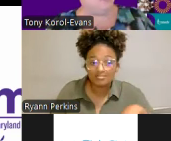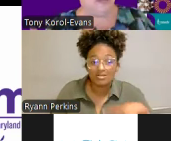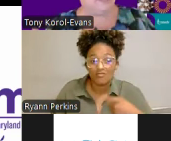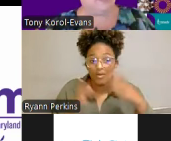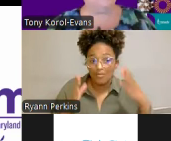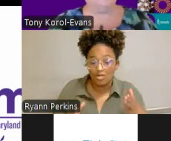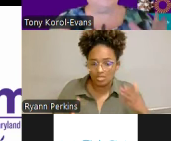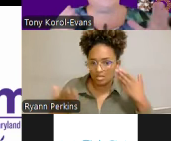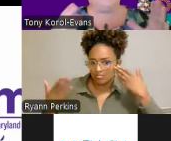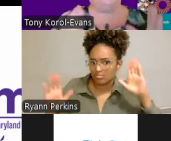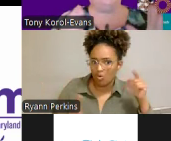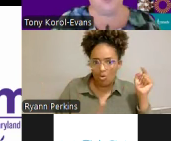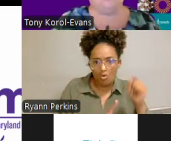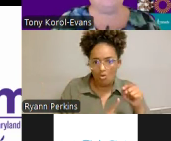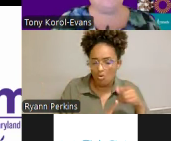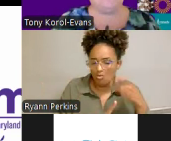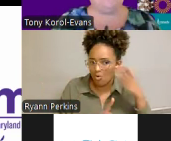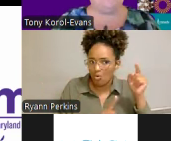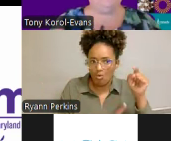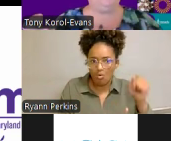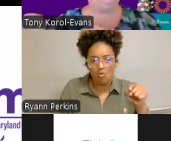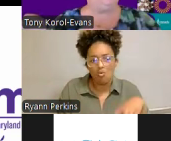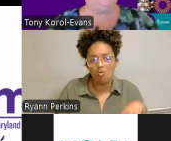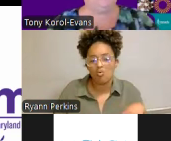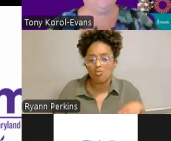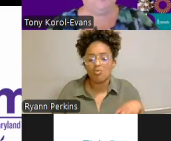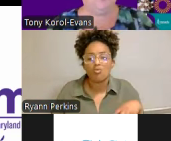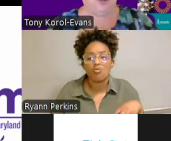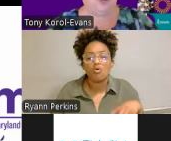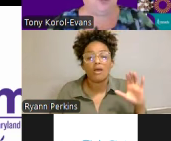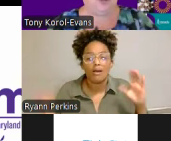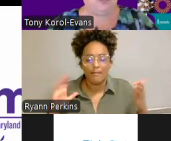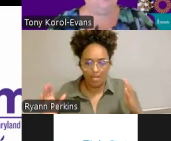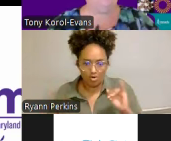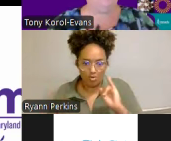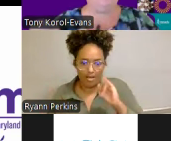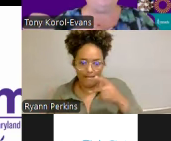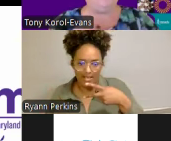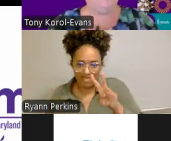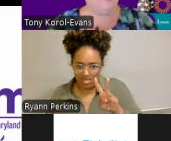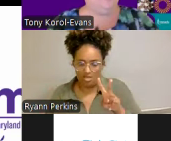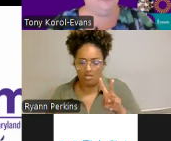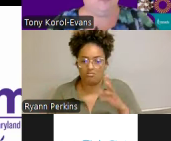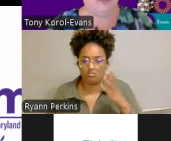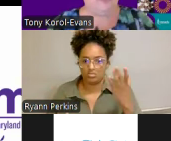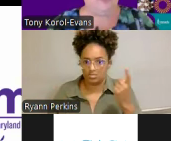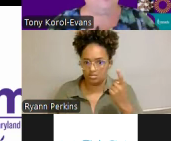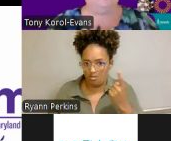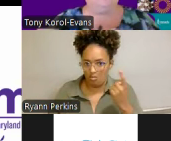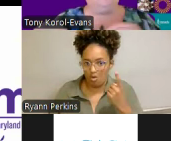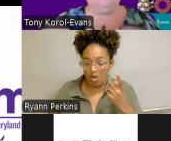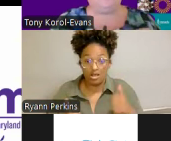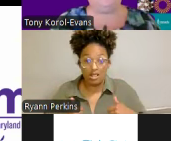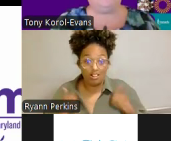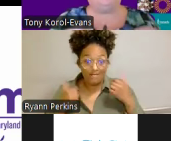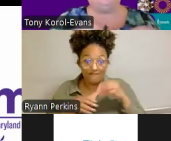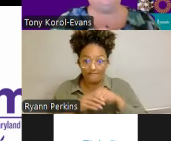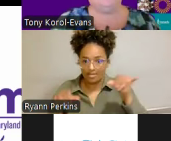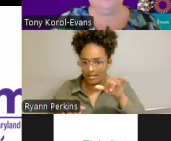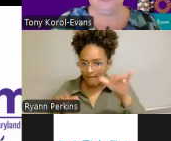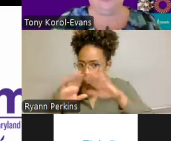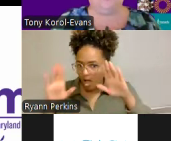an acquaintance, as opposed to somebody that is an intimate partner, maybe somebody they live with? What do you